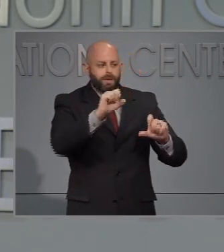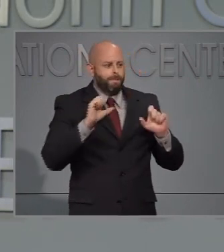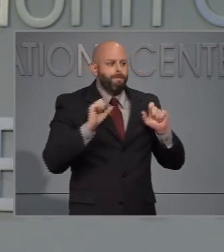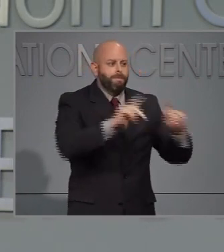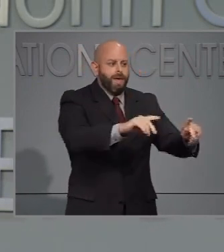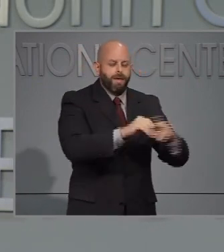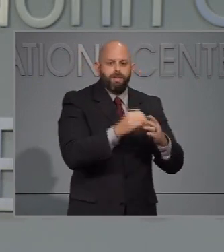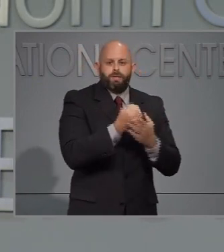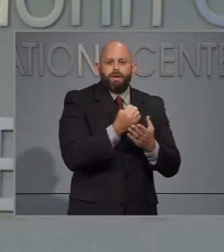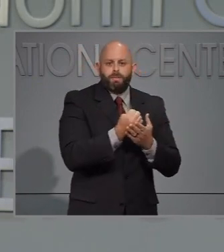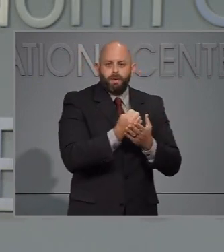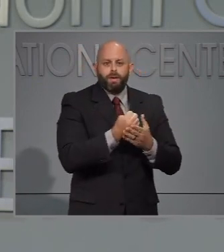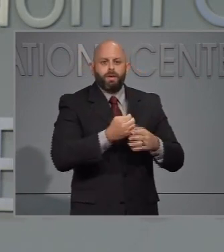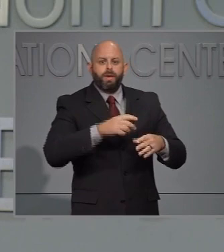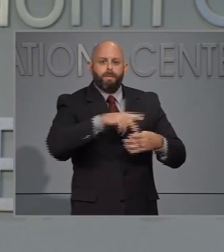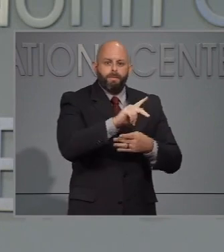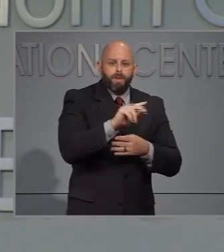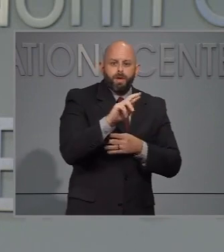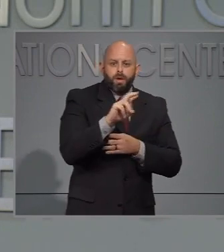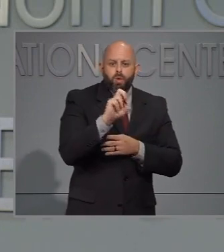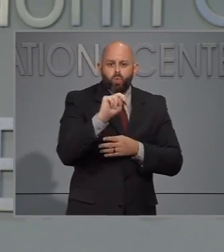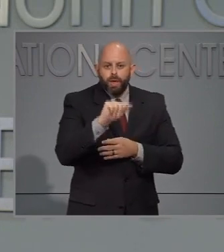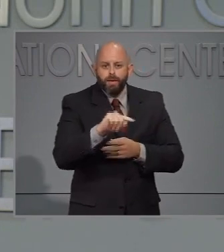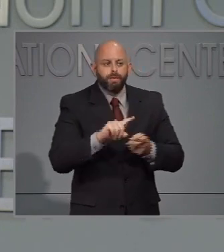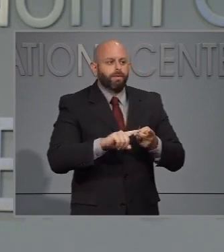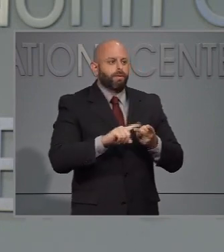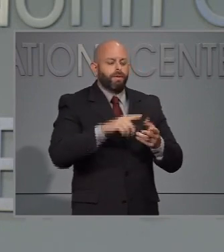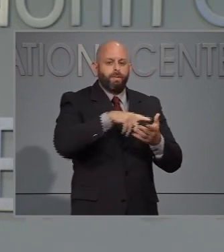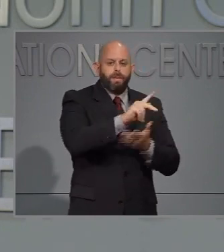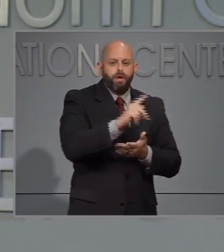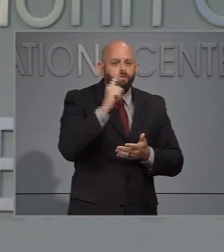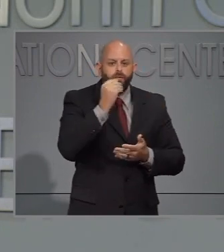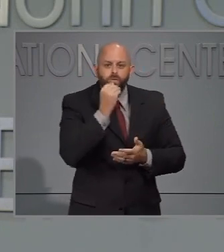food, those kinds of things, and it'll also help our economy.